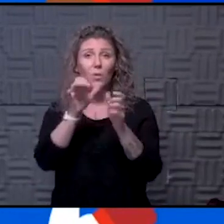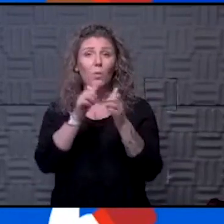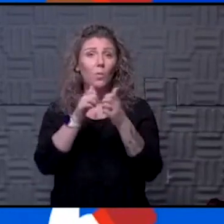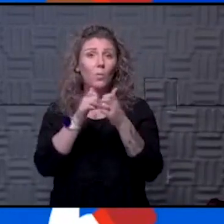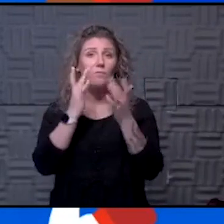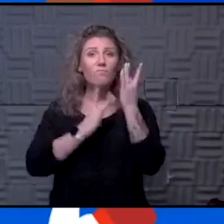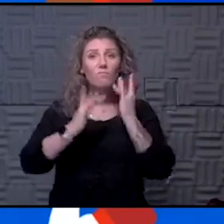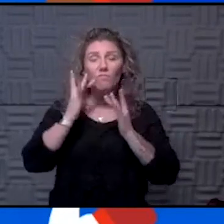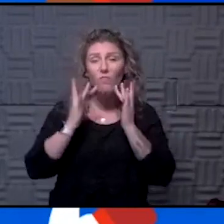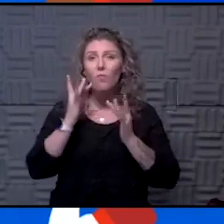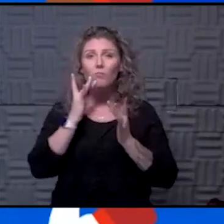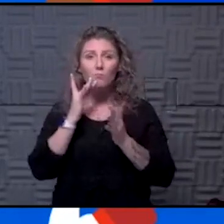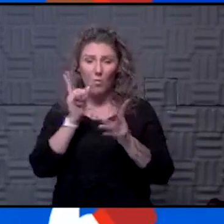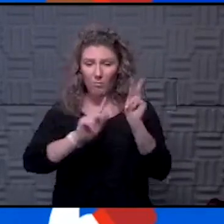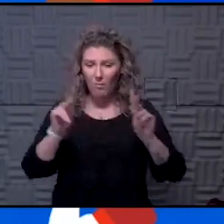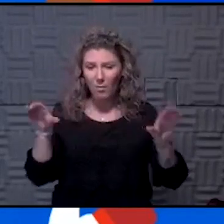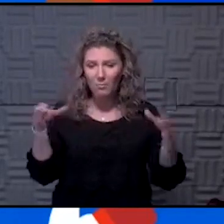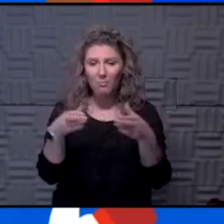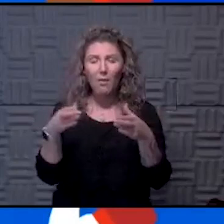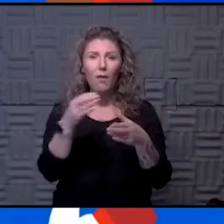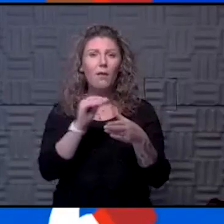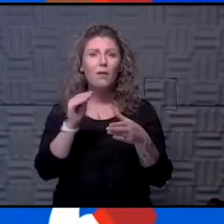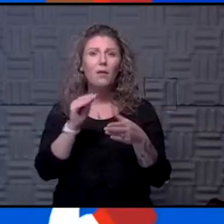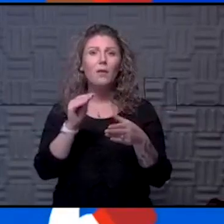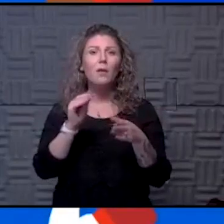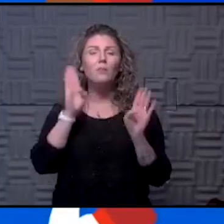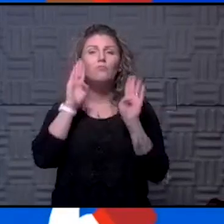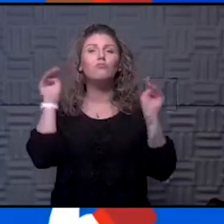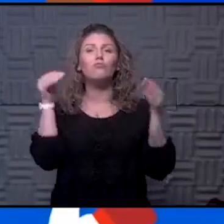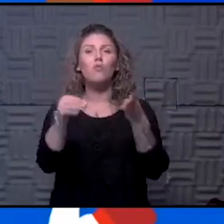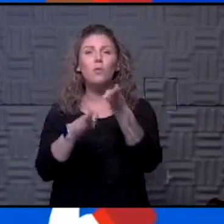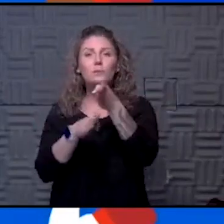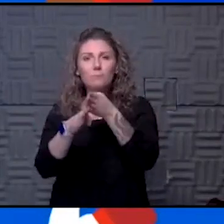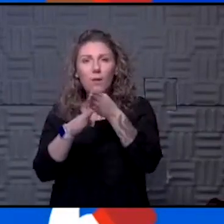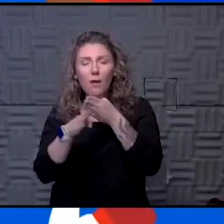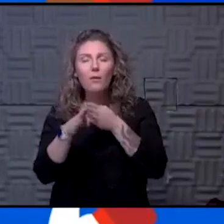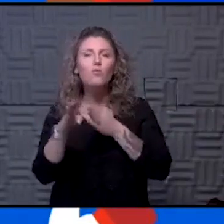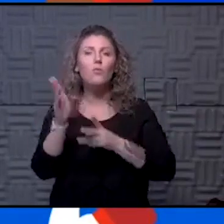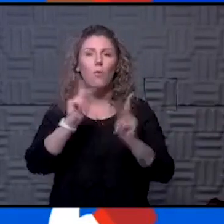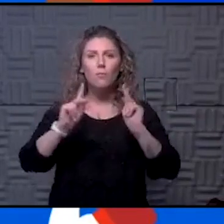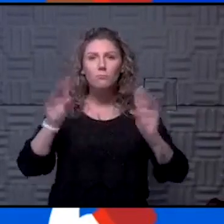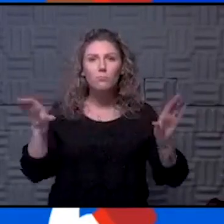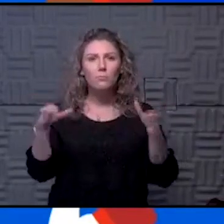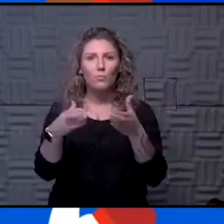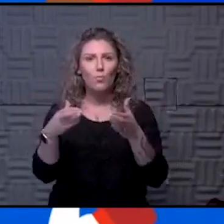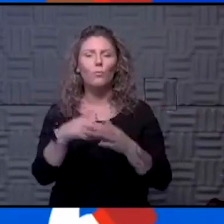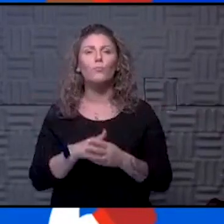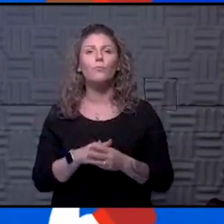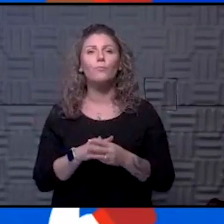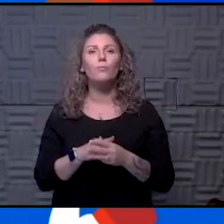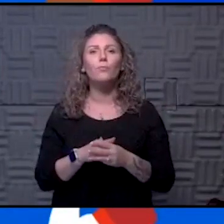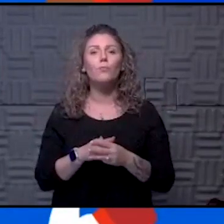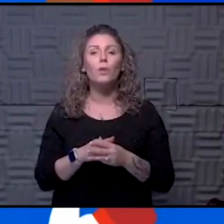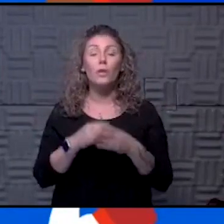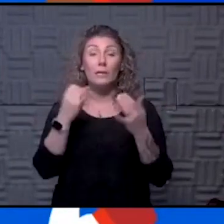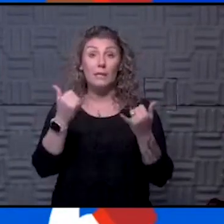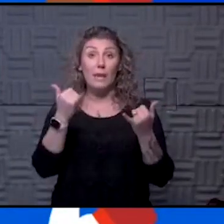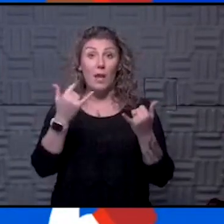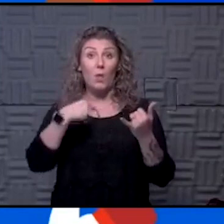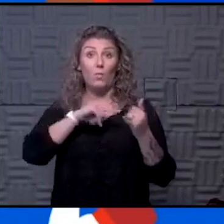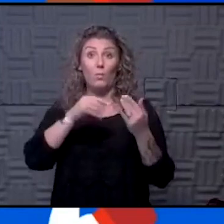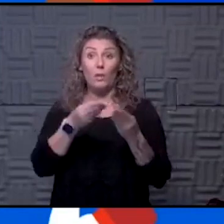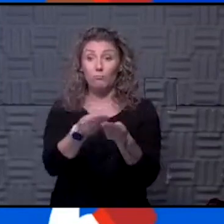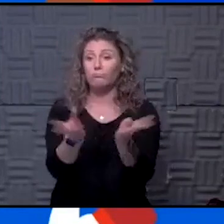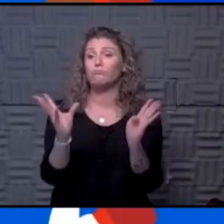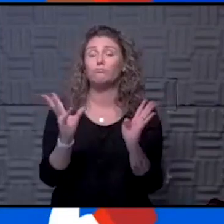are having a focus on our minority population. We are taking vaccines into homes to vaccinate those